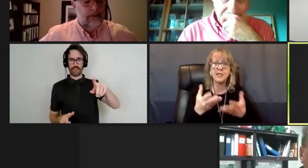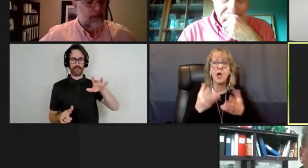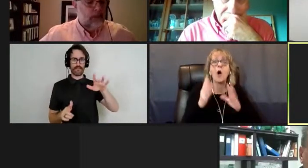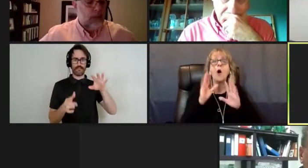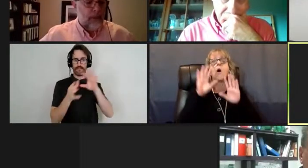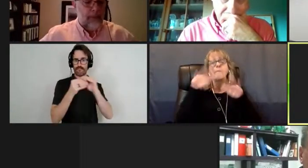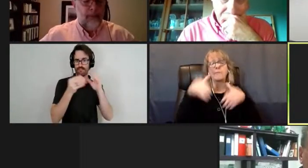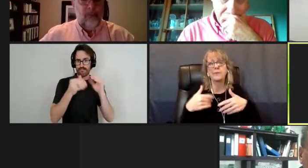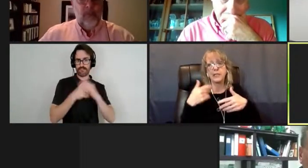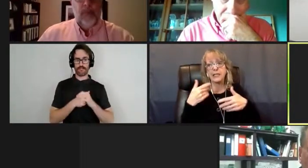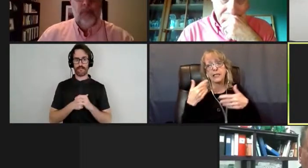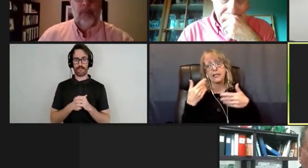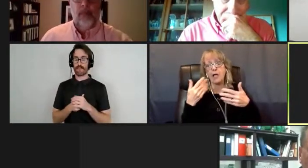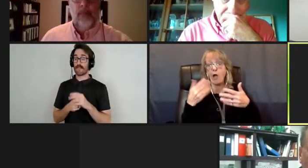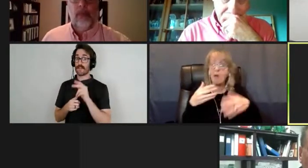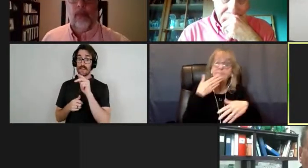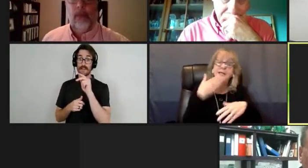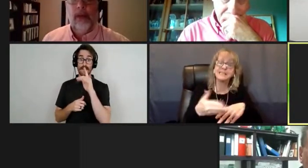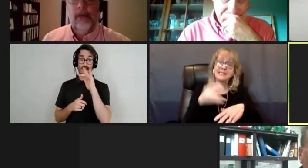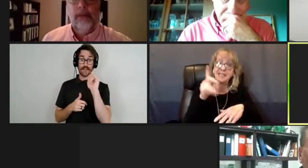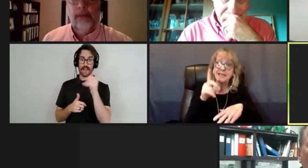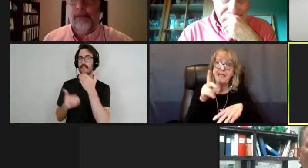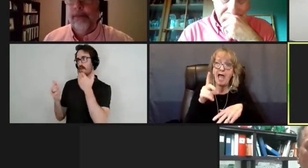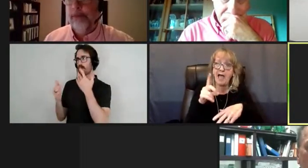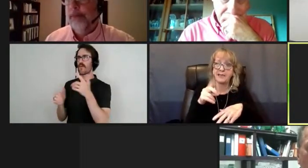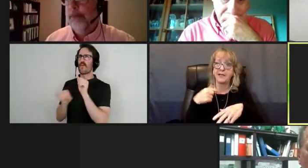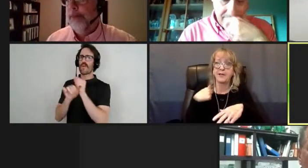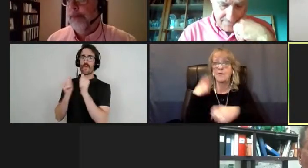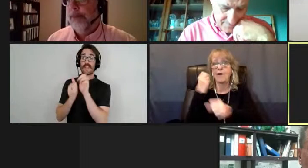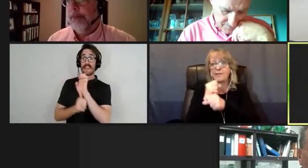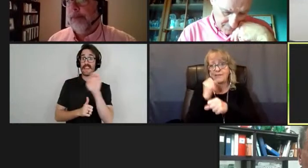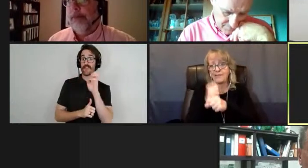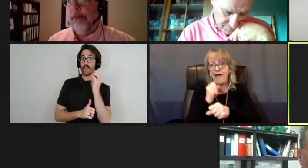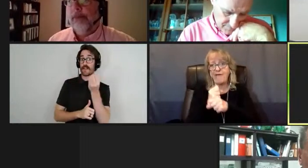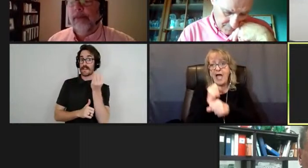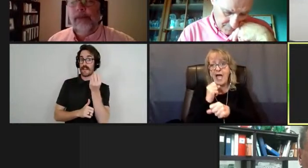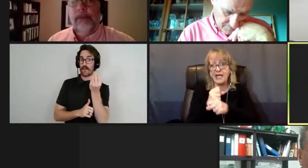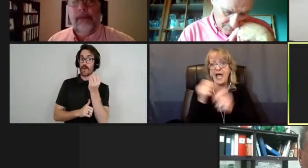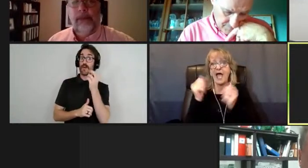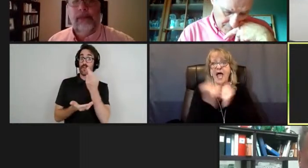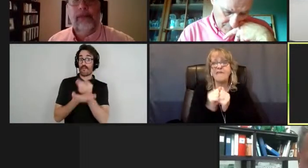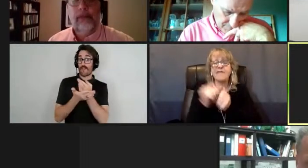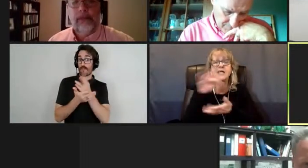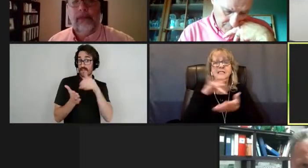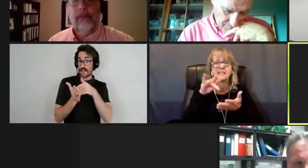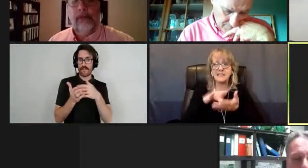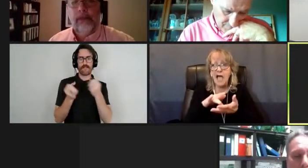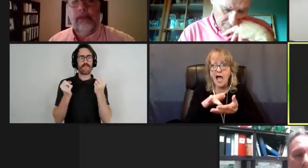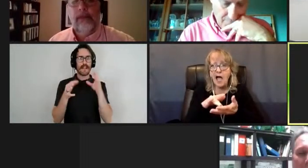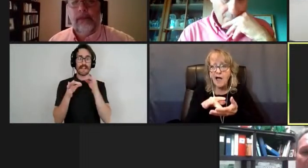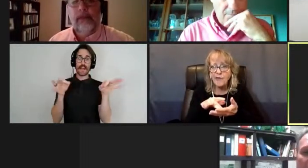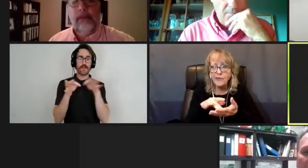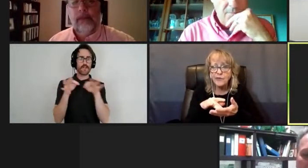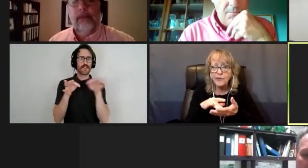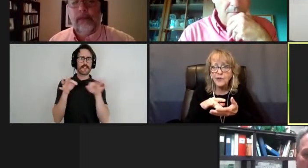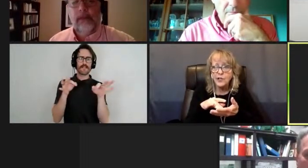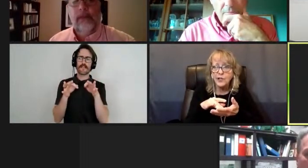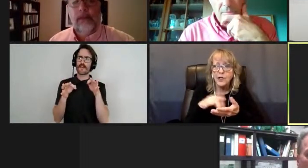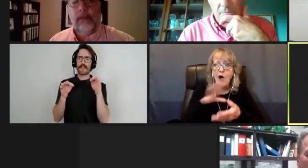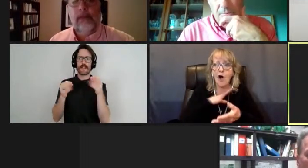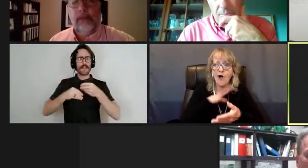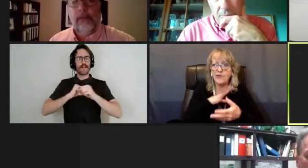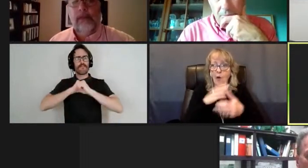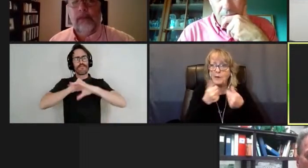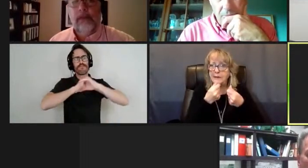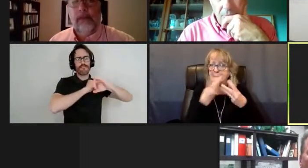I've been working very closely with our Eastern Ottawa Resource Centre. We've actually gone out in multi languages telling people, please stay far apart, but